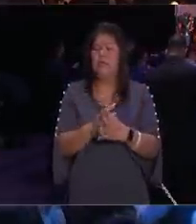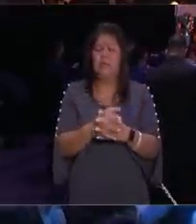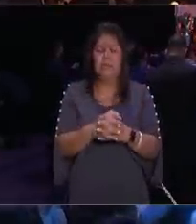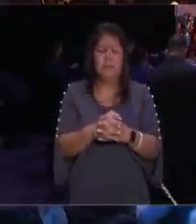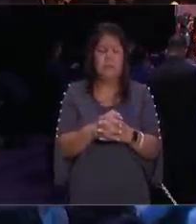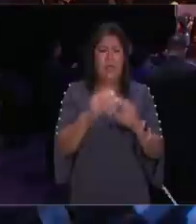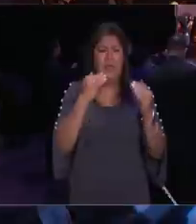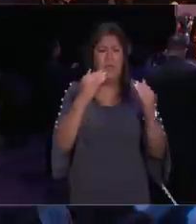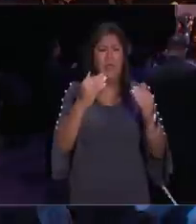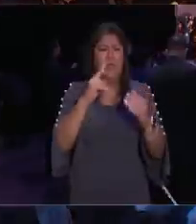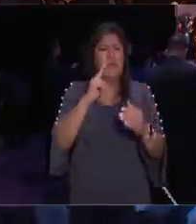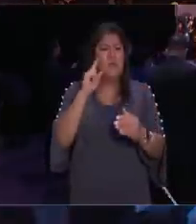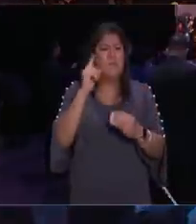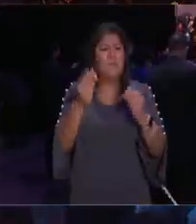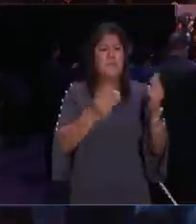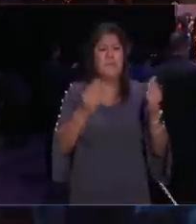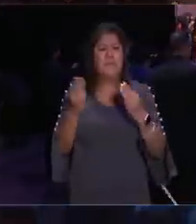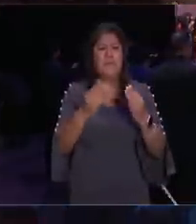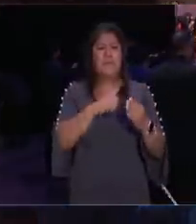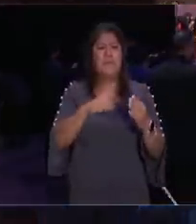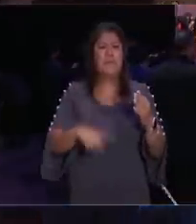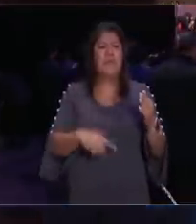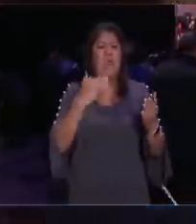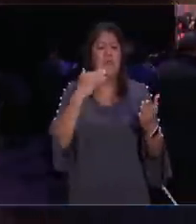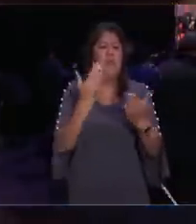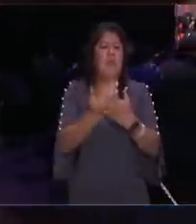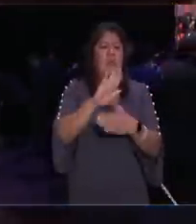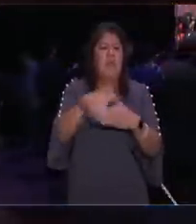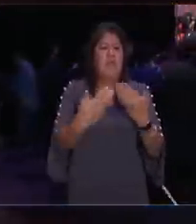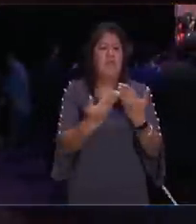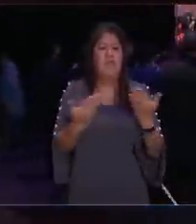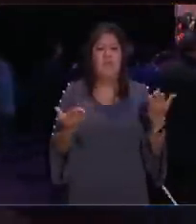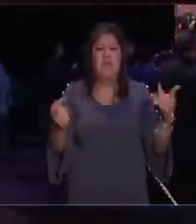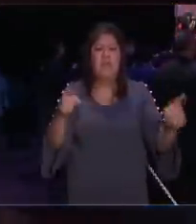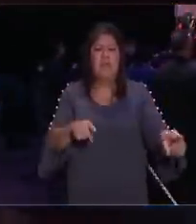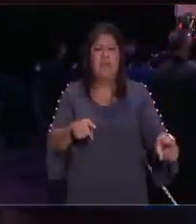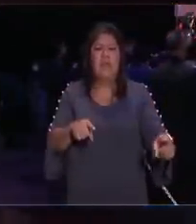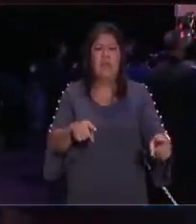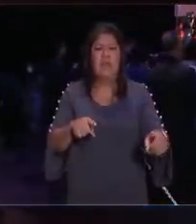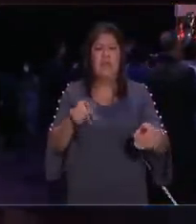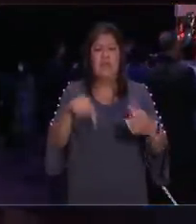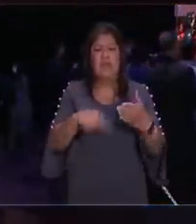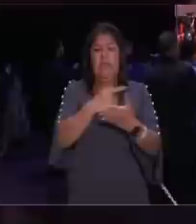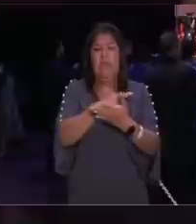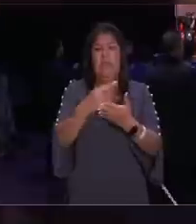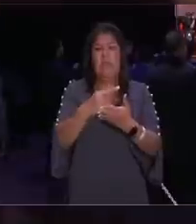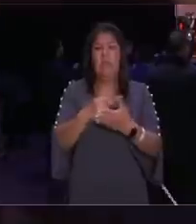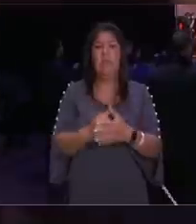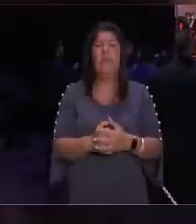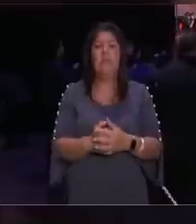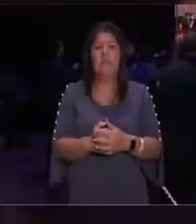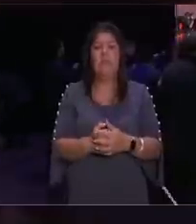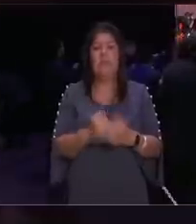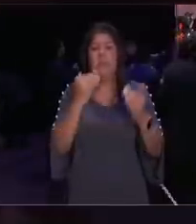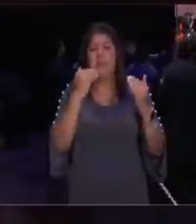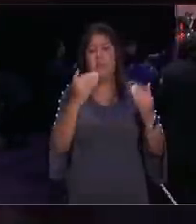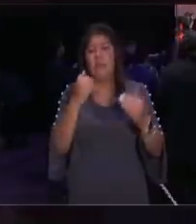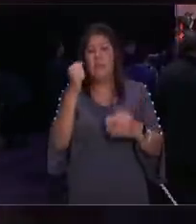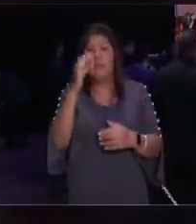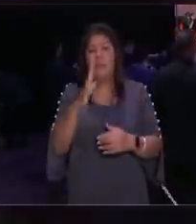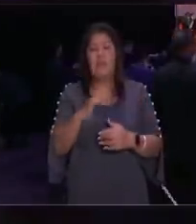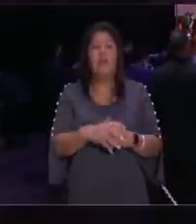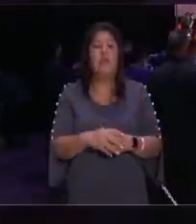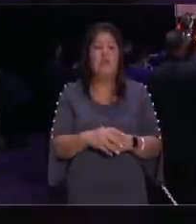Lord. Thank you for the deaf ministry, Lord. Thank you for all that's been taking place this week, God. And thank you,